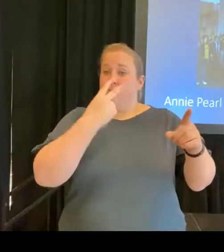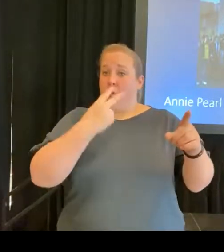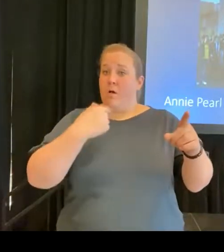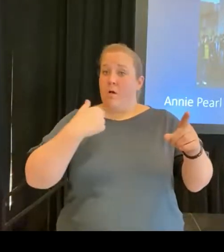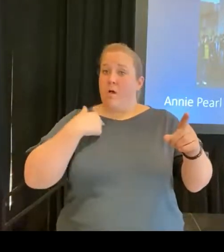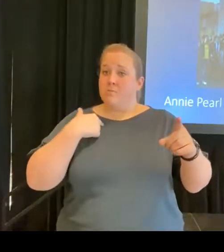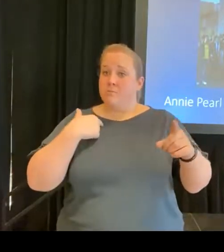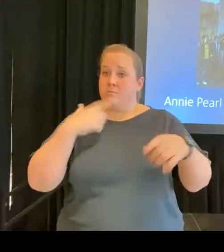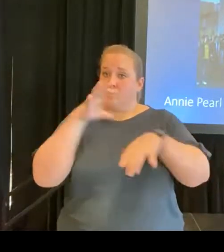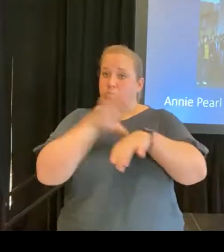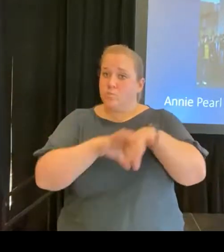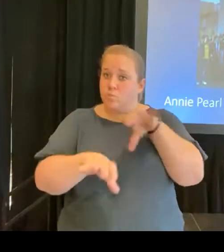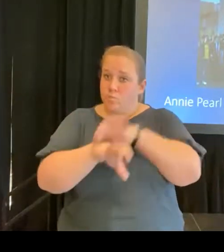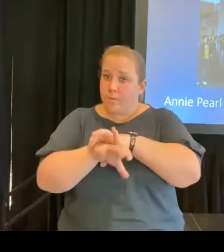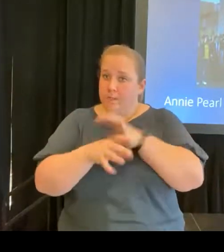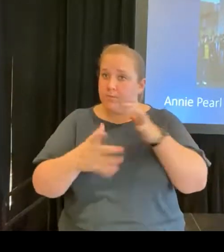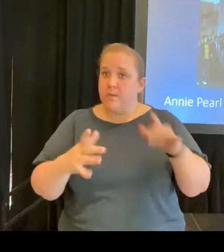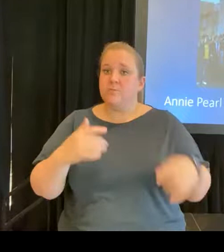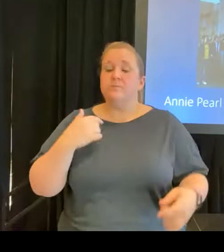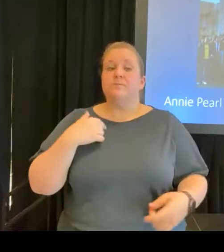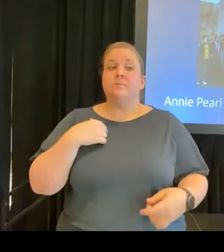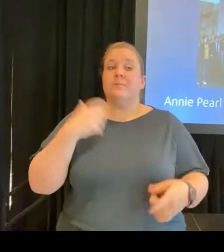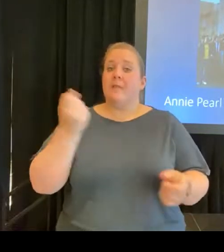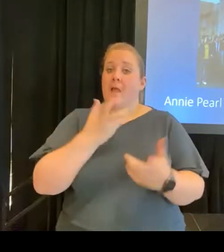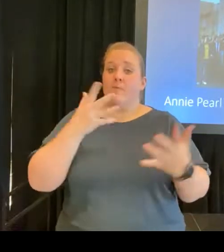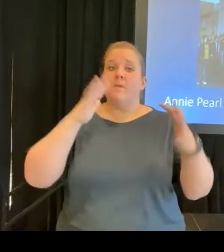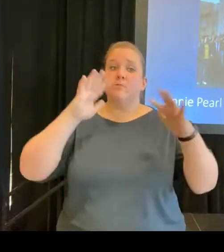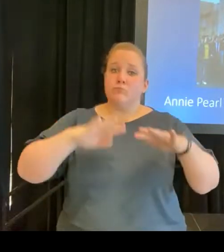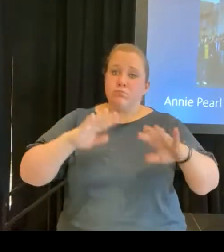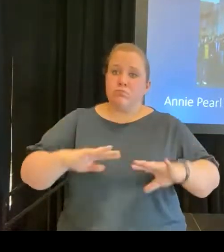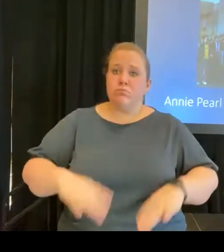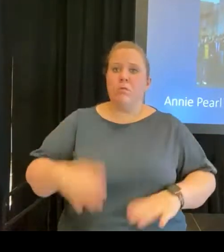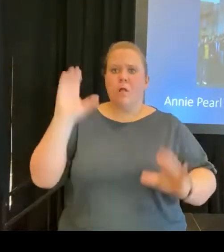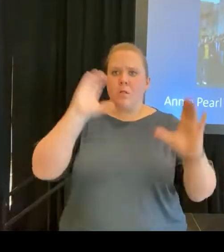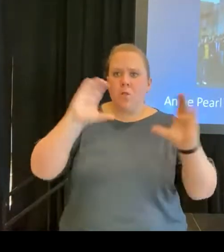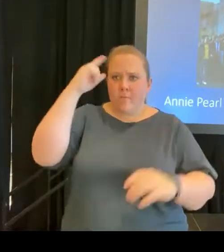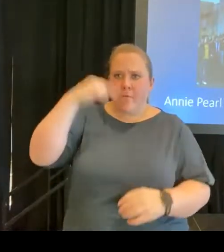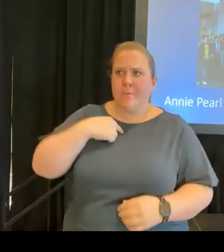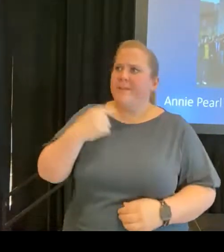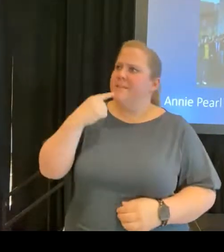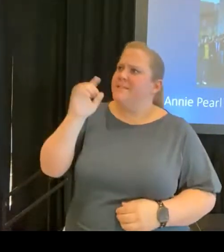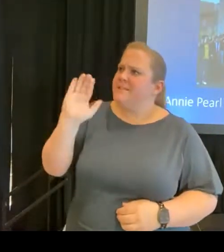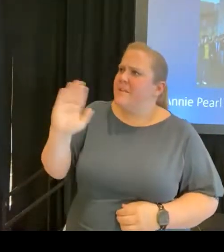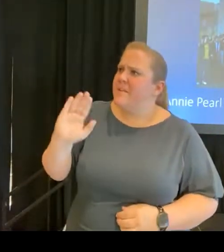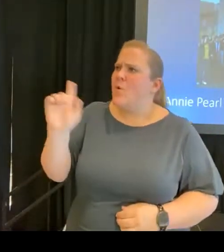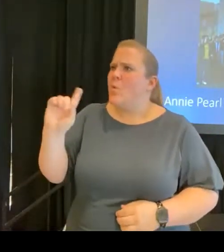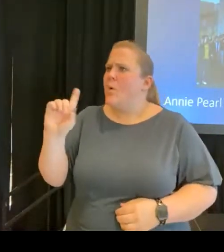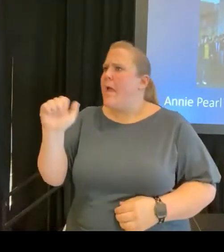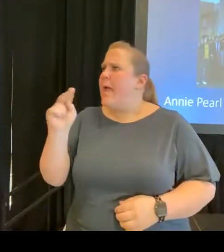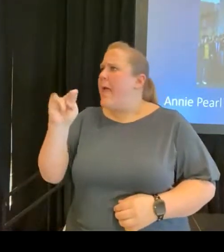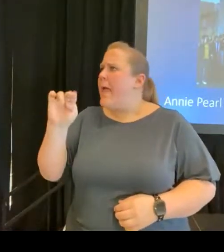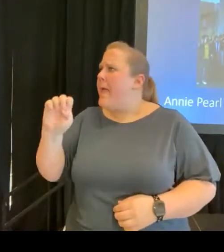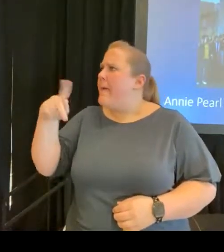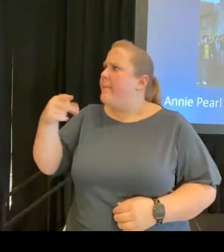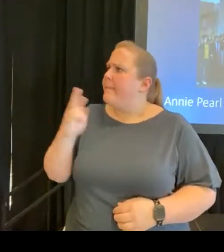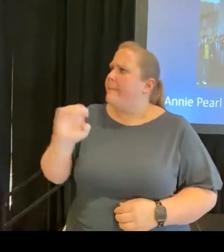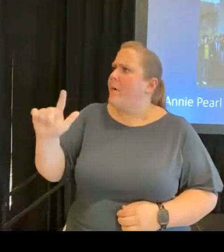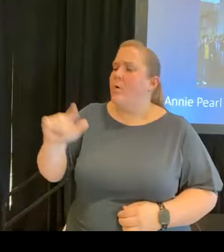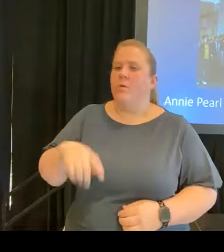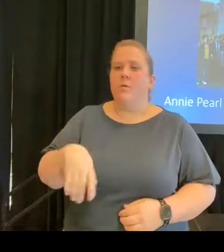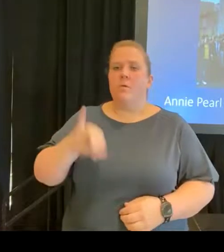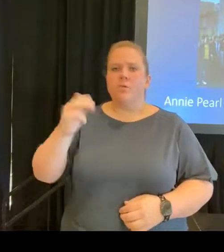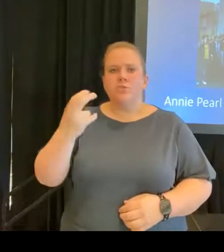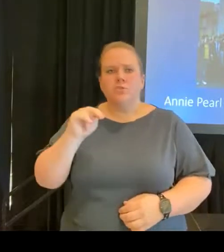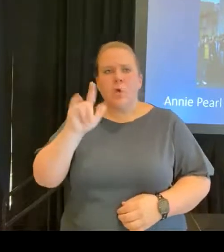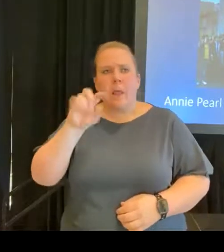arrested. And when everything had died down, they were looking for me. They said, where is Annie Pearl? John Lewis said,